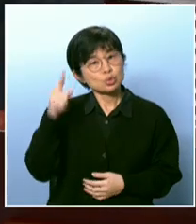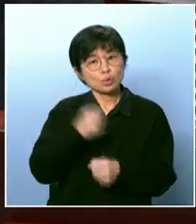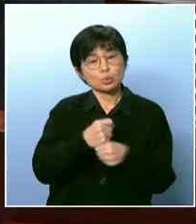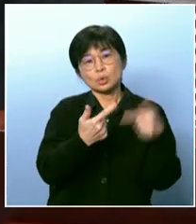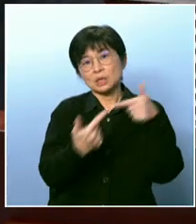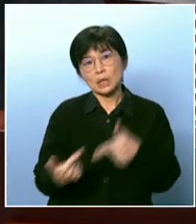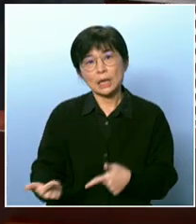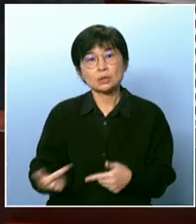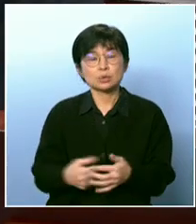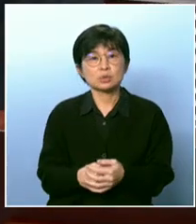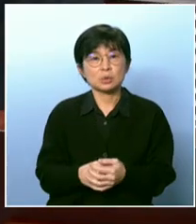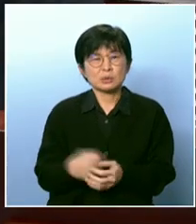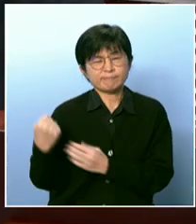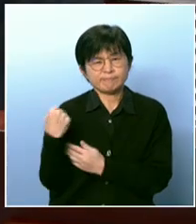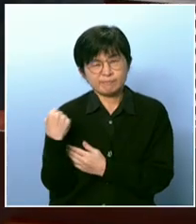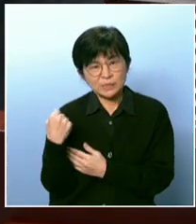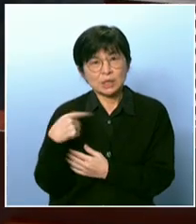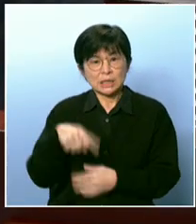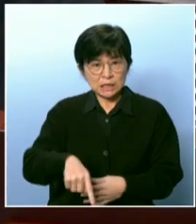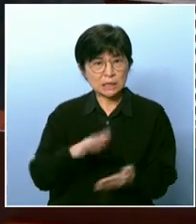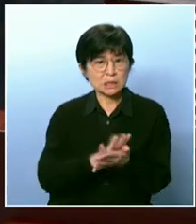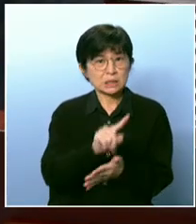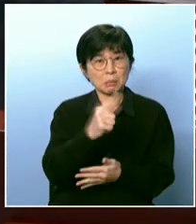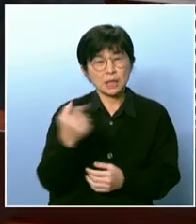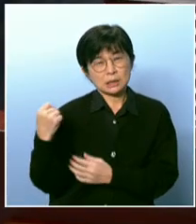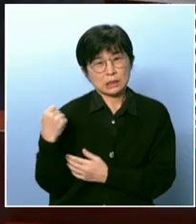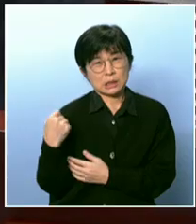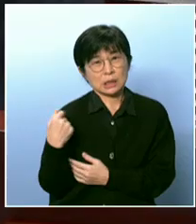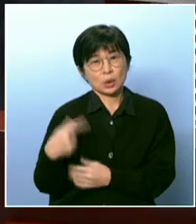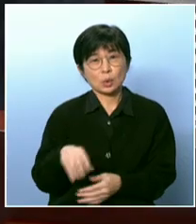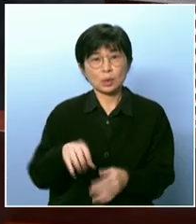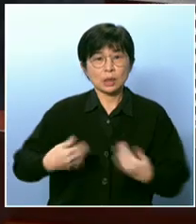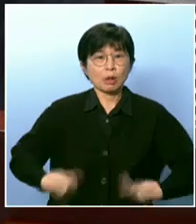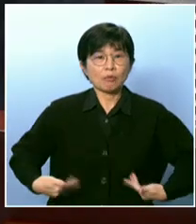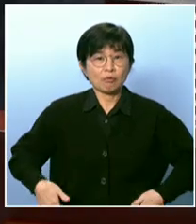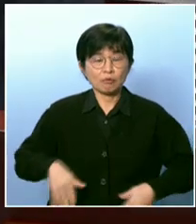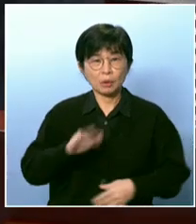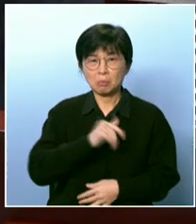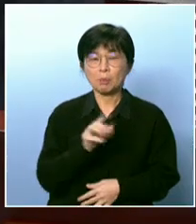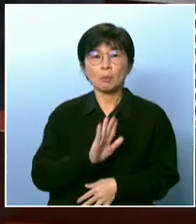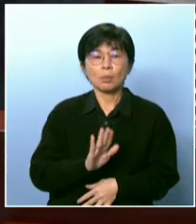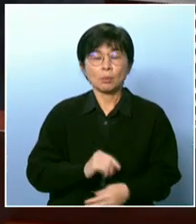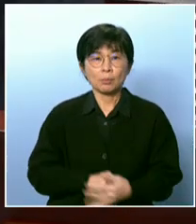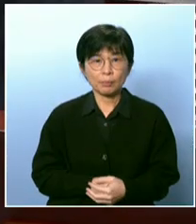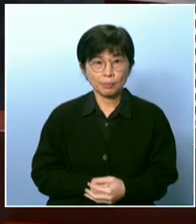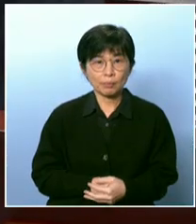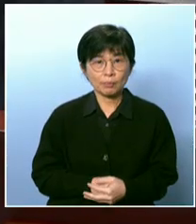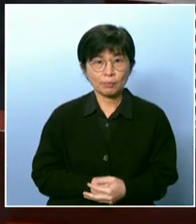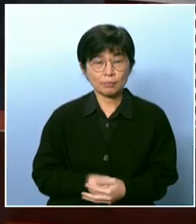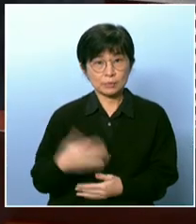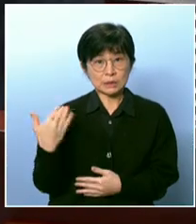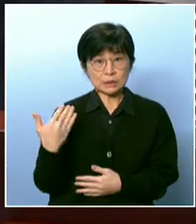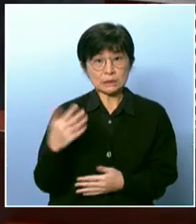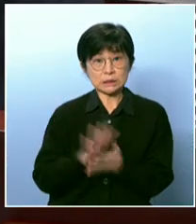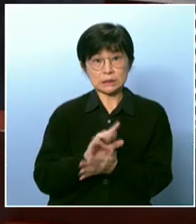Did anyone achieve any major accomplishments from the program? I think we should not waste the resources